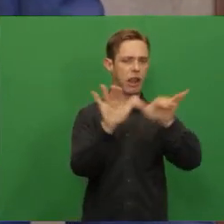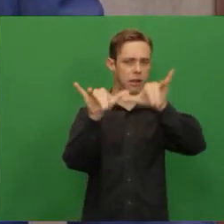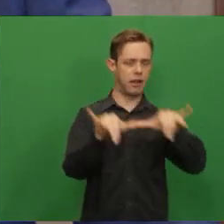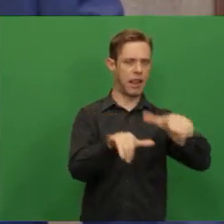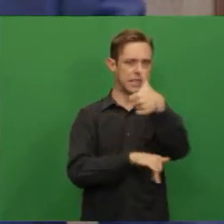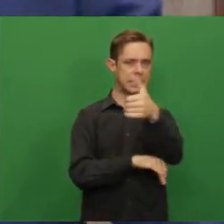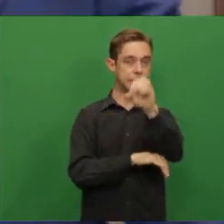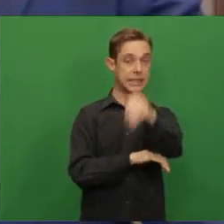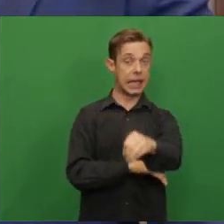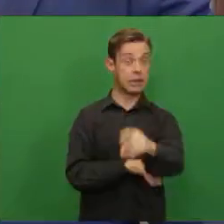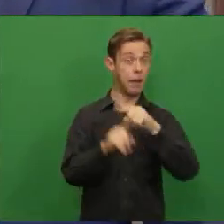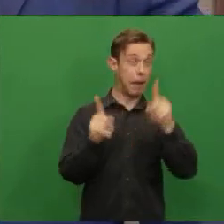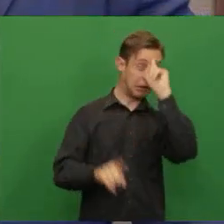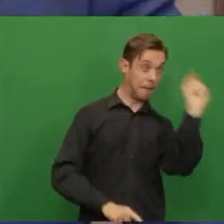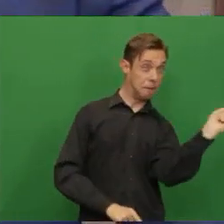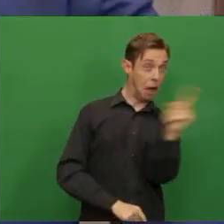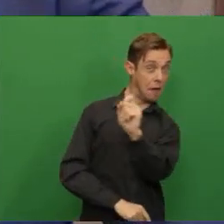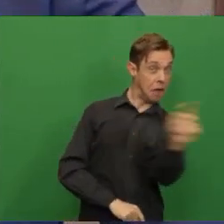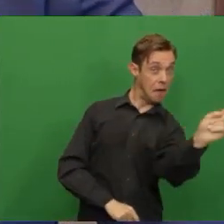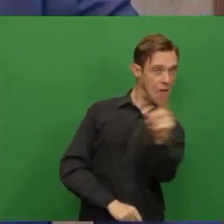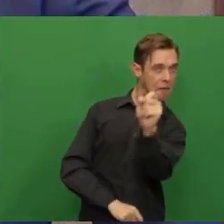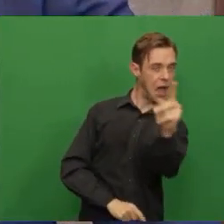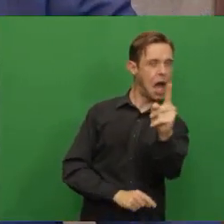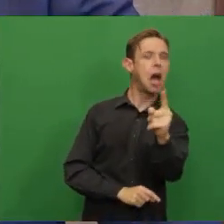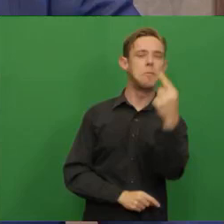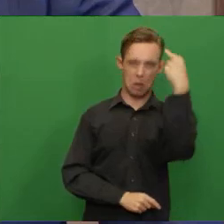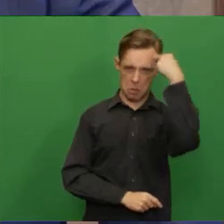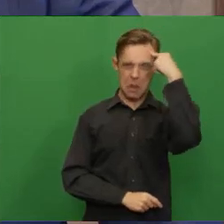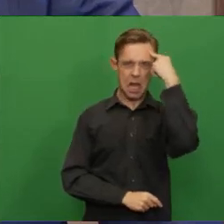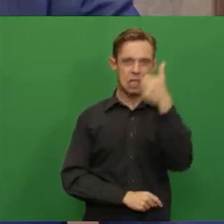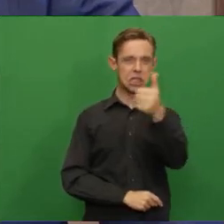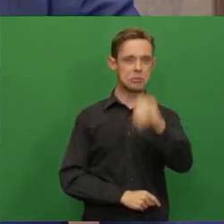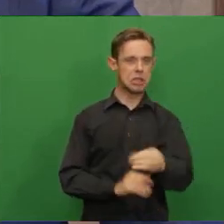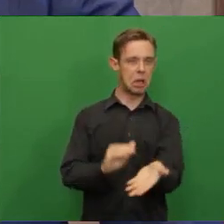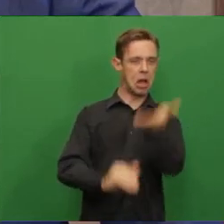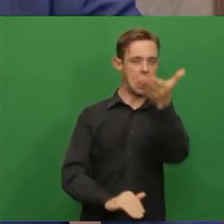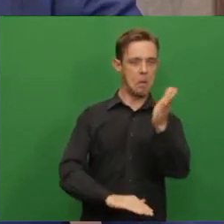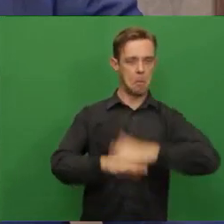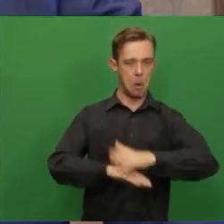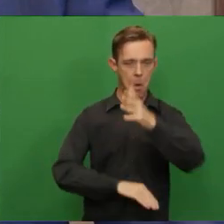break-even rates remain above 6%.